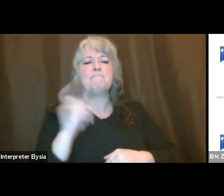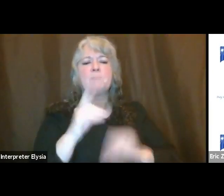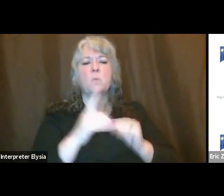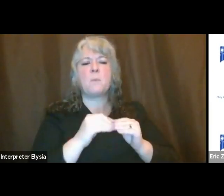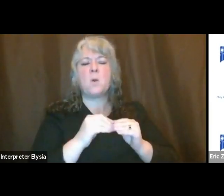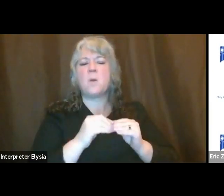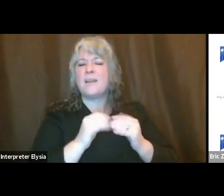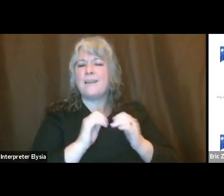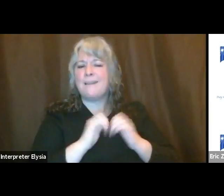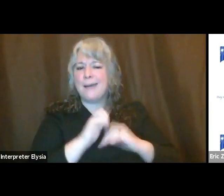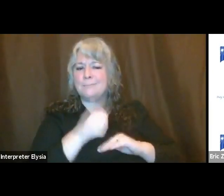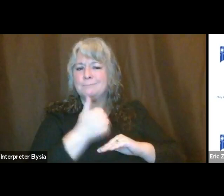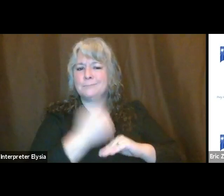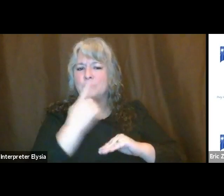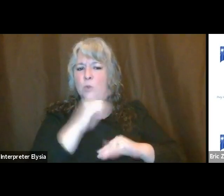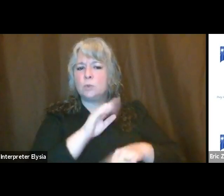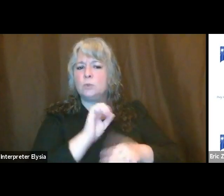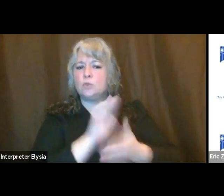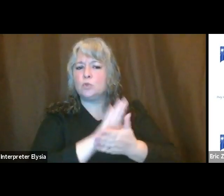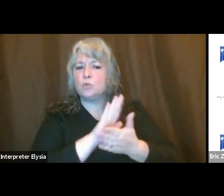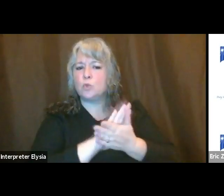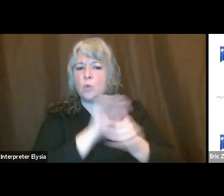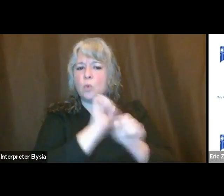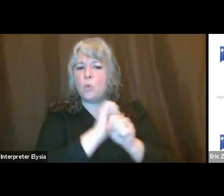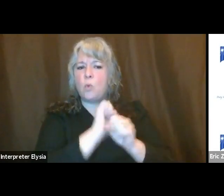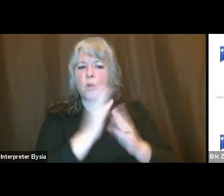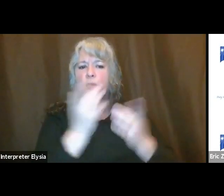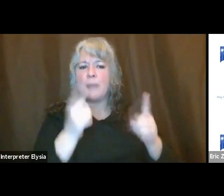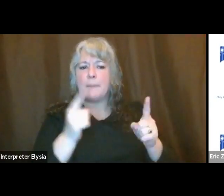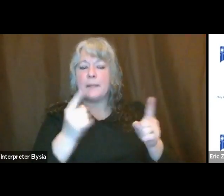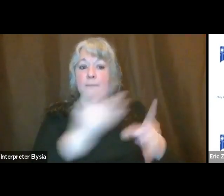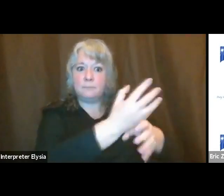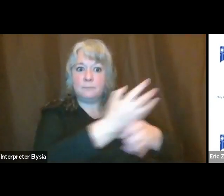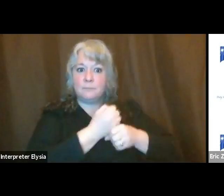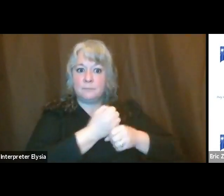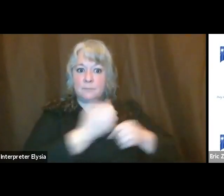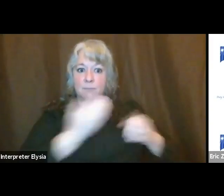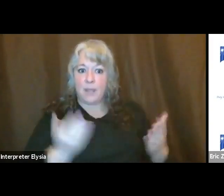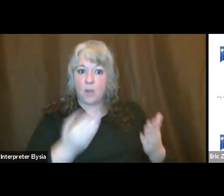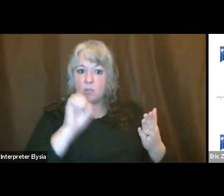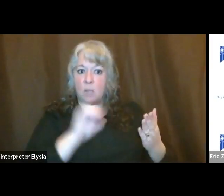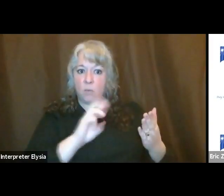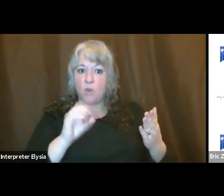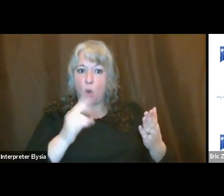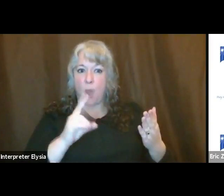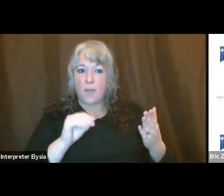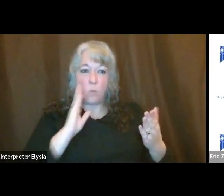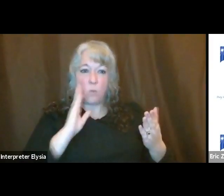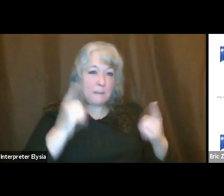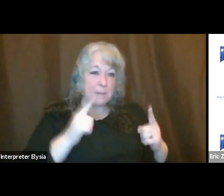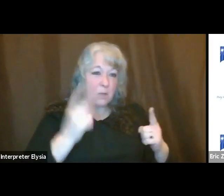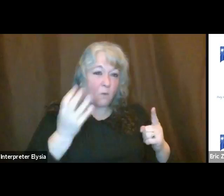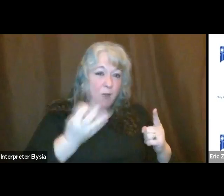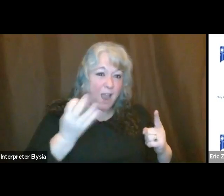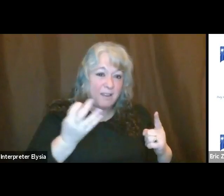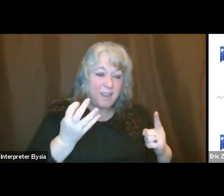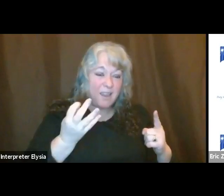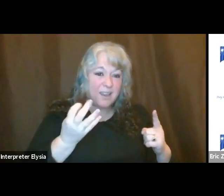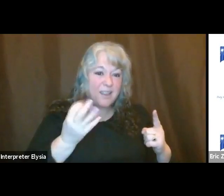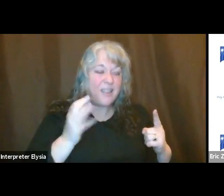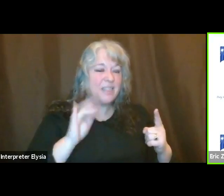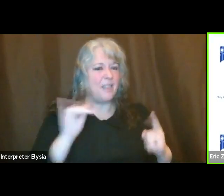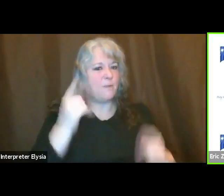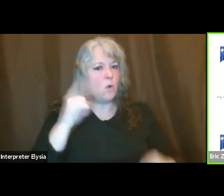personnel vaccinations once they do come to Northwest Ohio? Is that going to be on a Friday, kind of like what they're trying to do in Wood County, or do you have any idea of what that would look